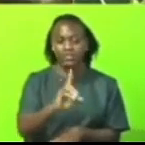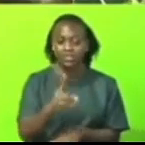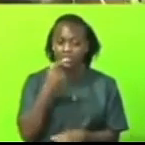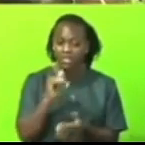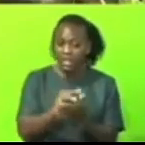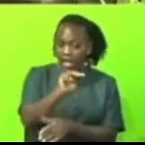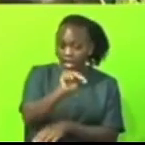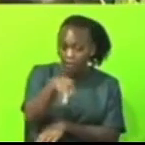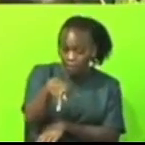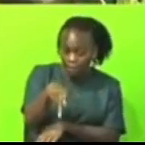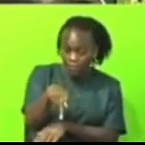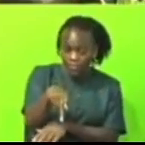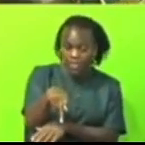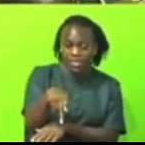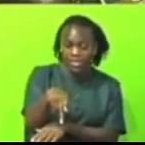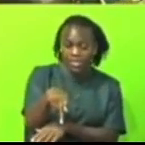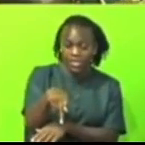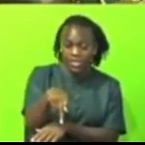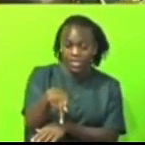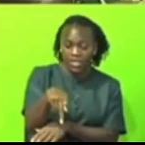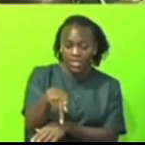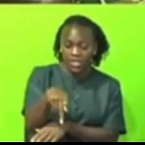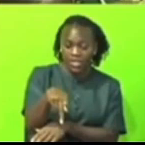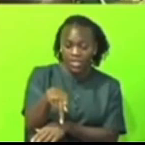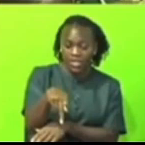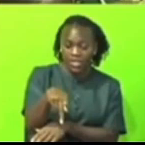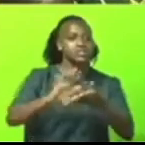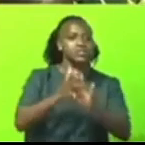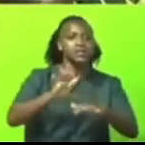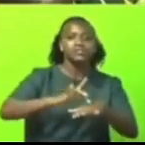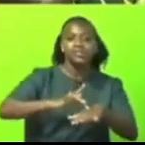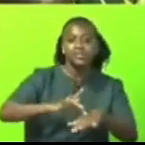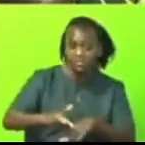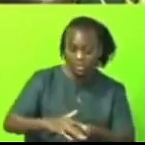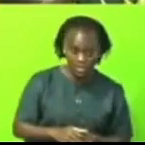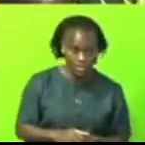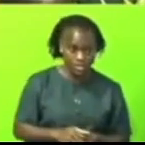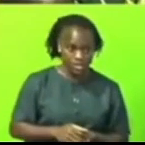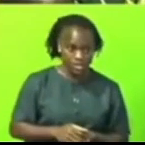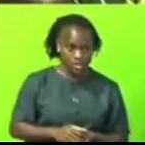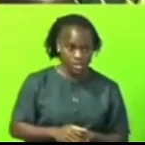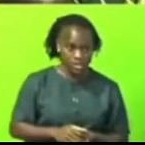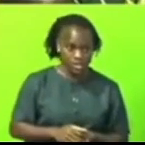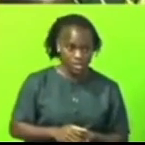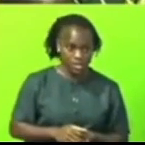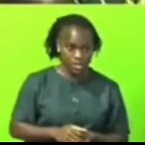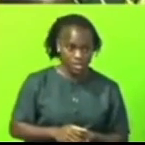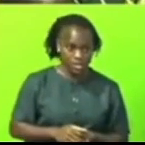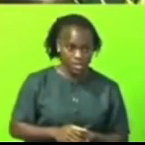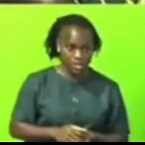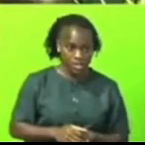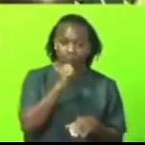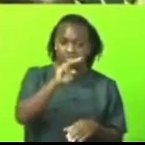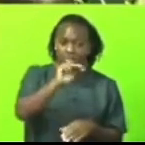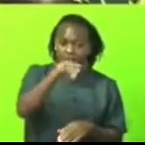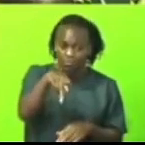Parliament for Forin Den had vacated his seat by his decision and conduct and hence ceased to be a certain Member